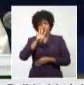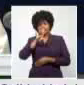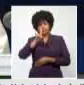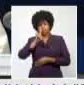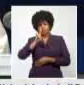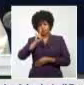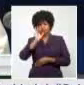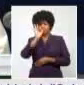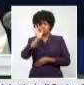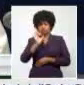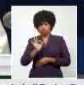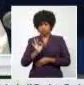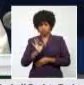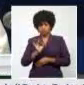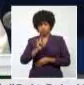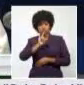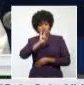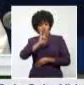925 of the